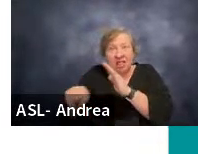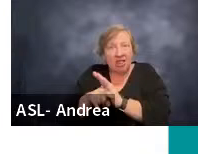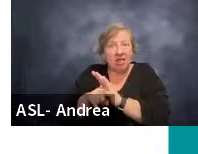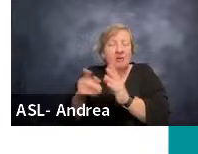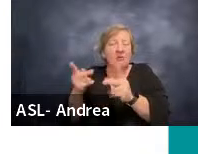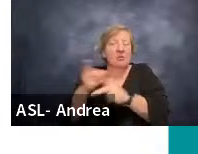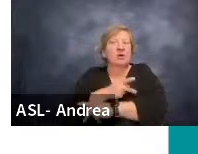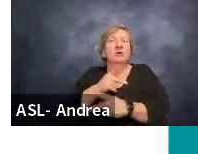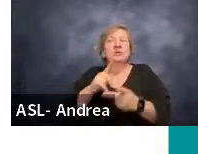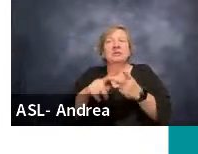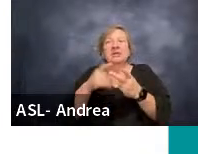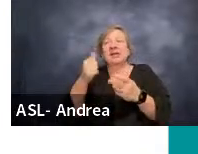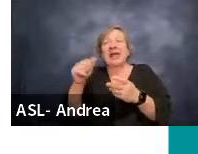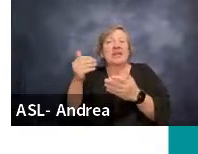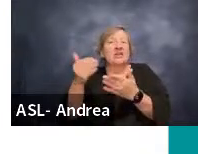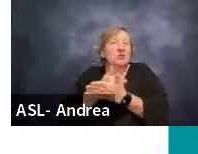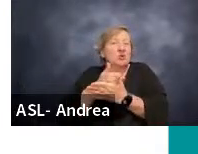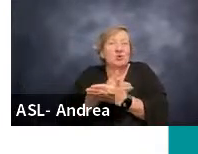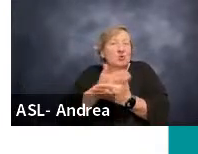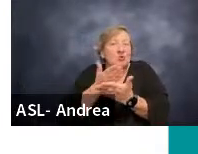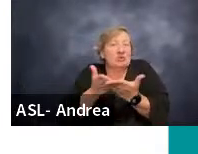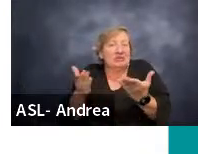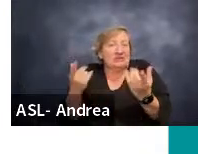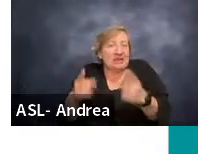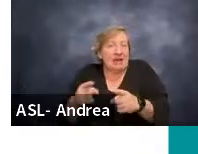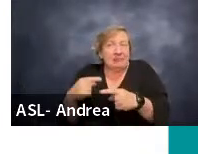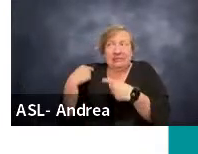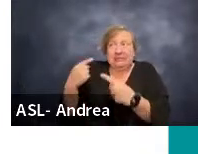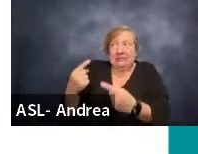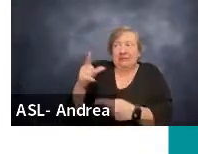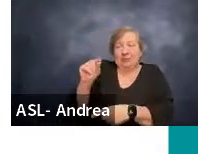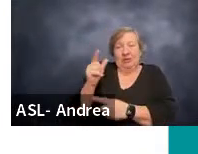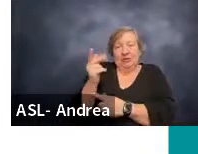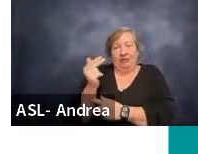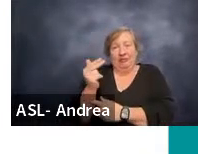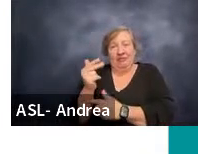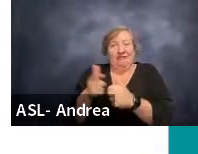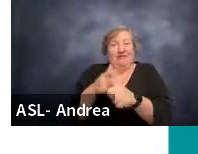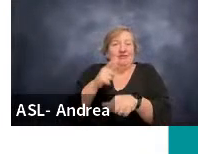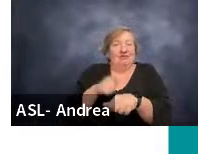mitigation that had occurred since 2013.